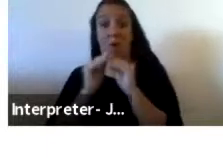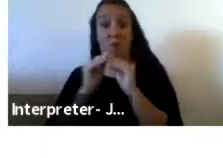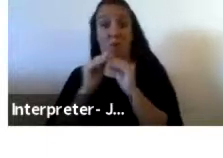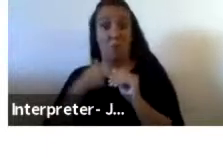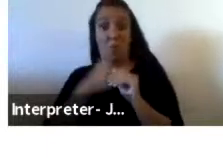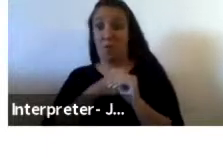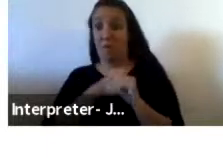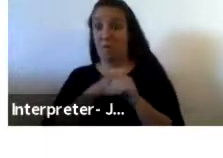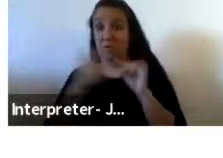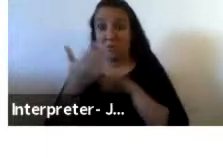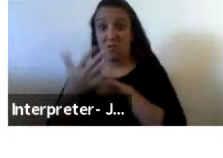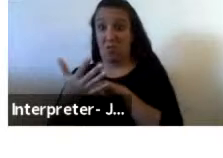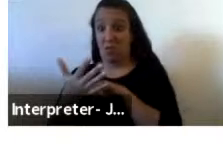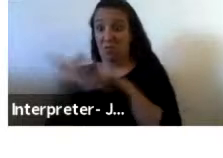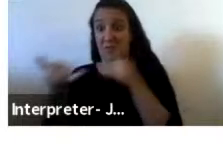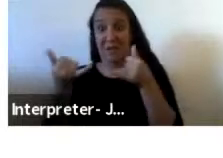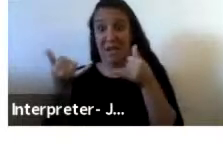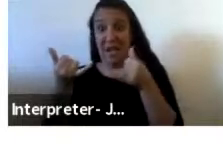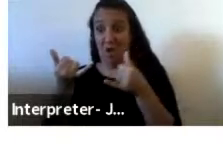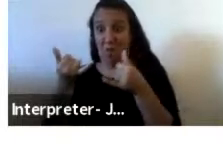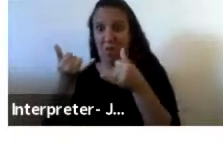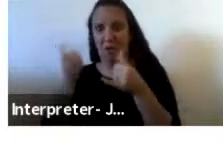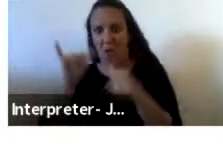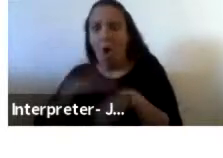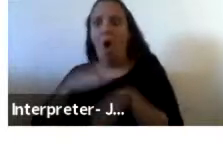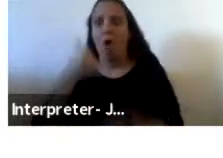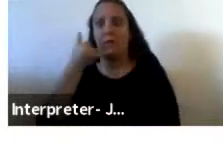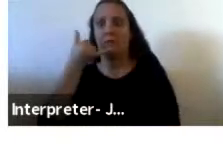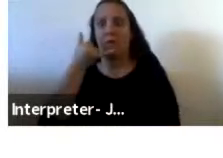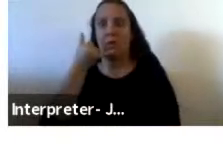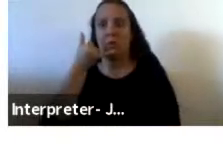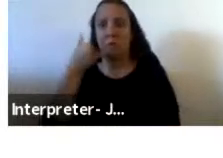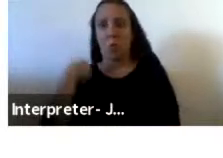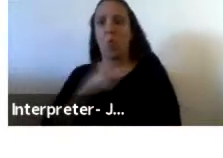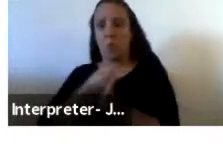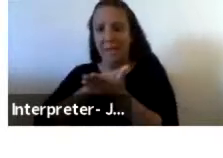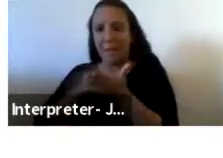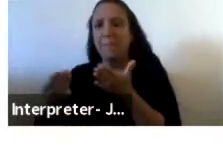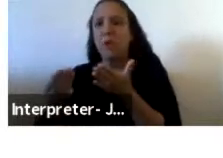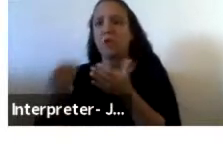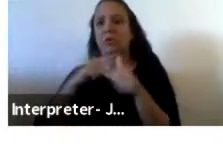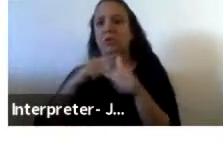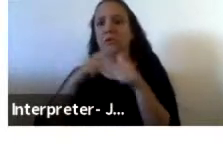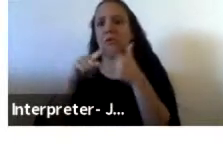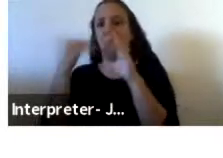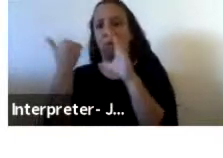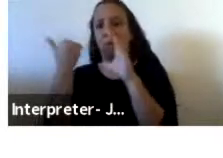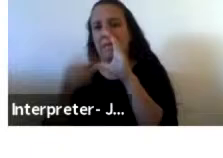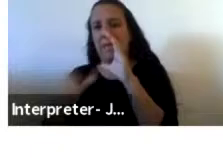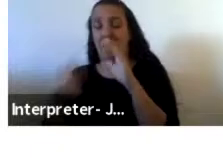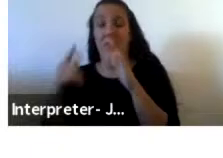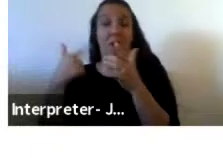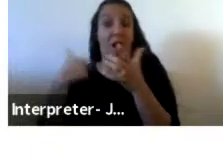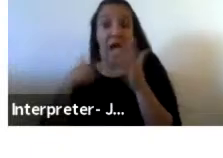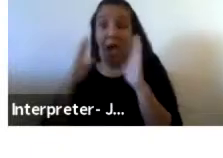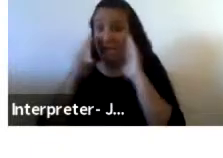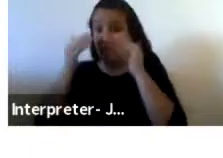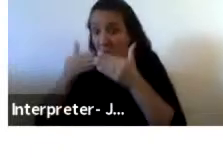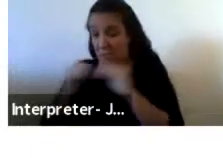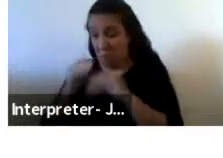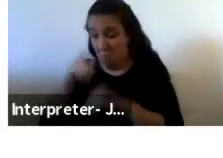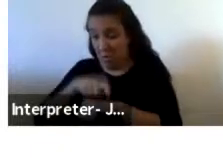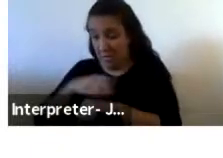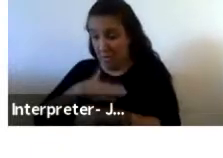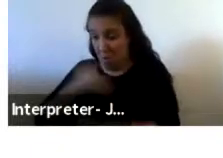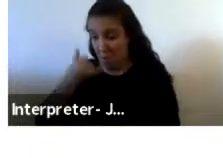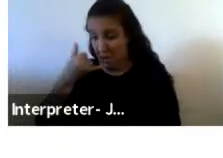this device right here. And when we look at it, it's like, you know what, we're making purchases. We're actually sending emails. I spend more time on my mobile